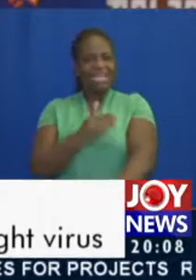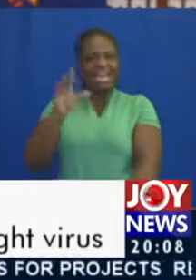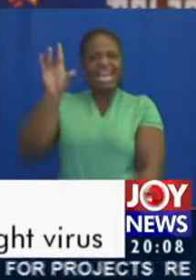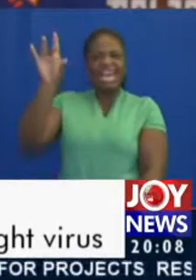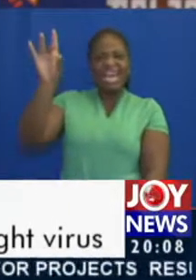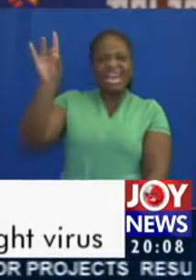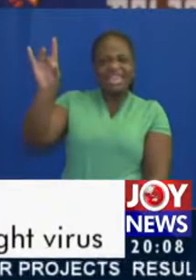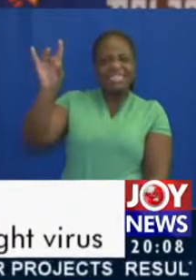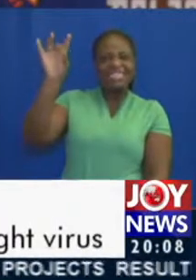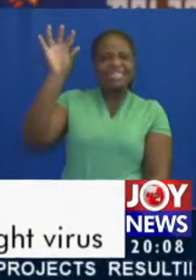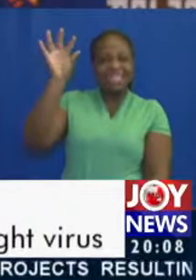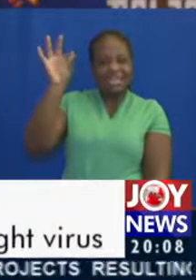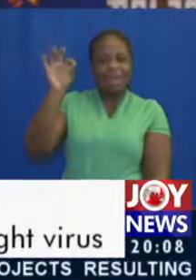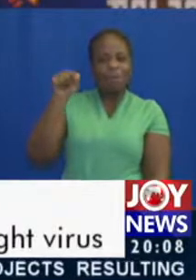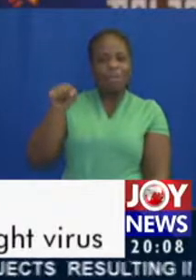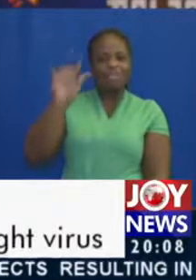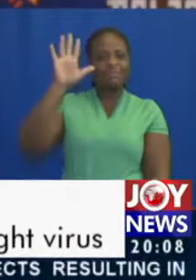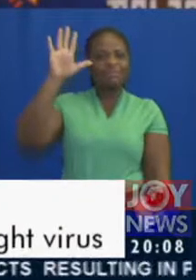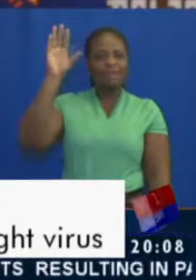89.5% to